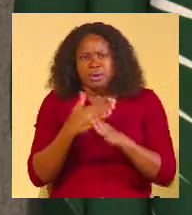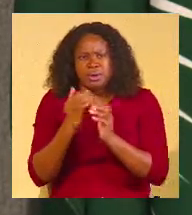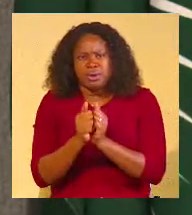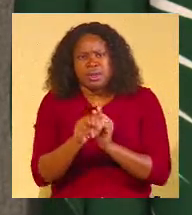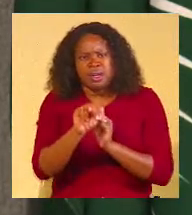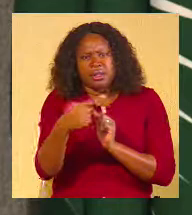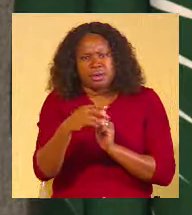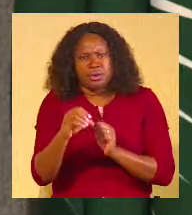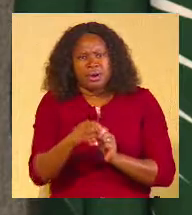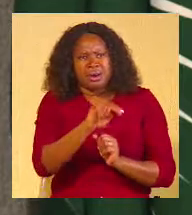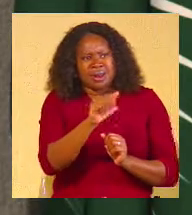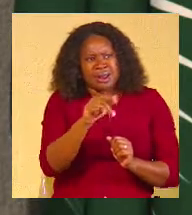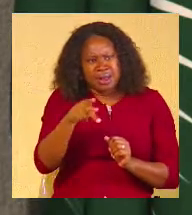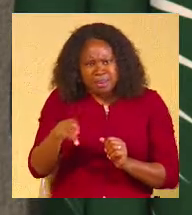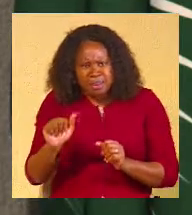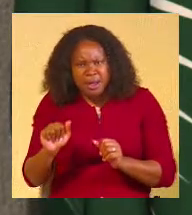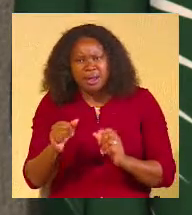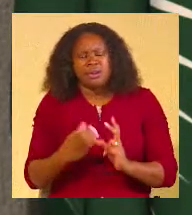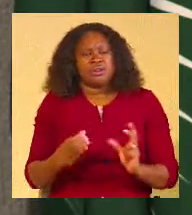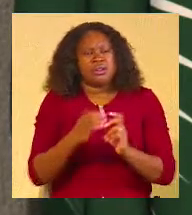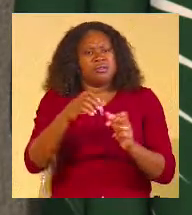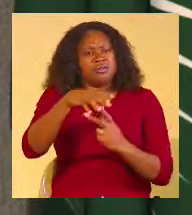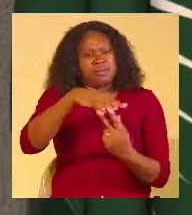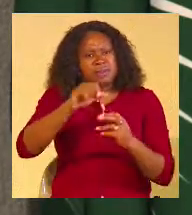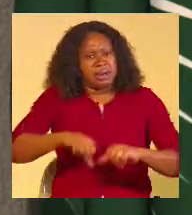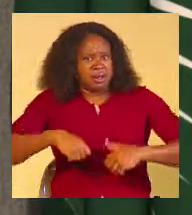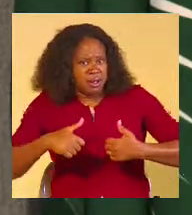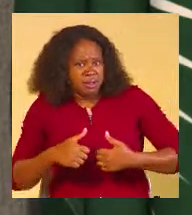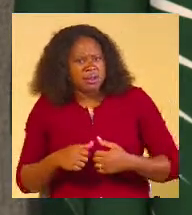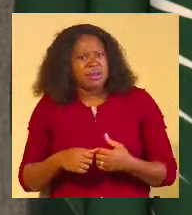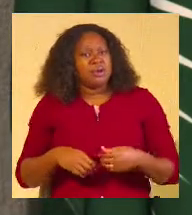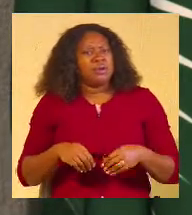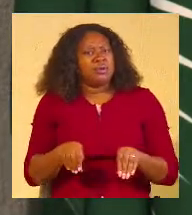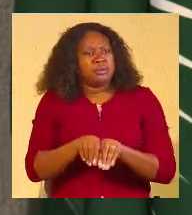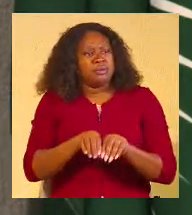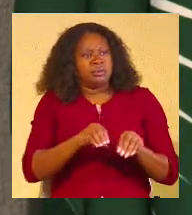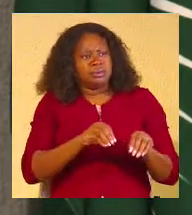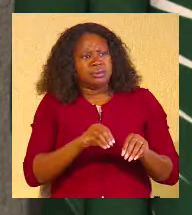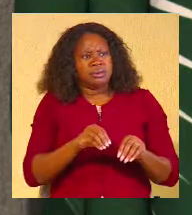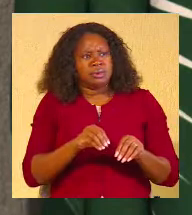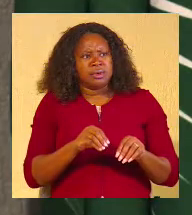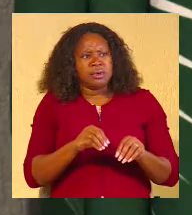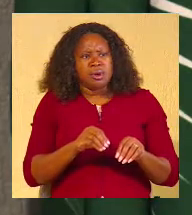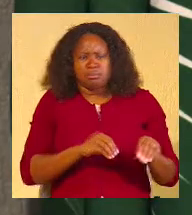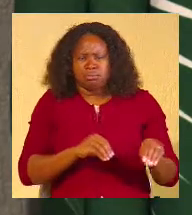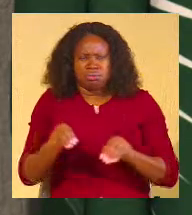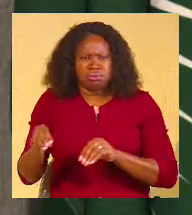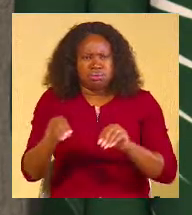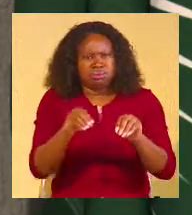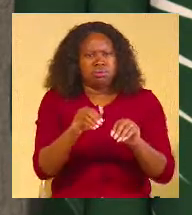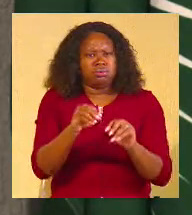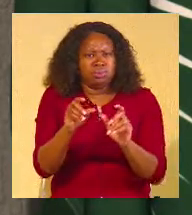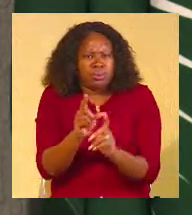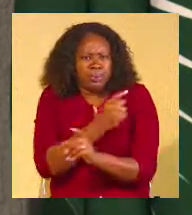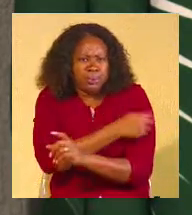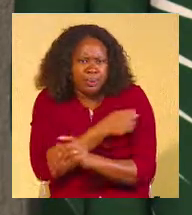with NAPA and Society for Family Health, to also use mobile clinics that will go into